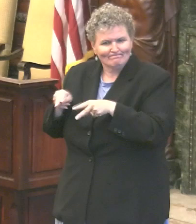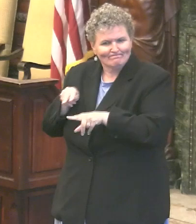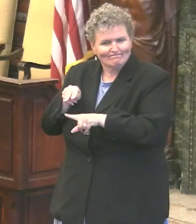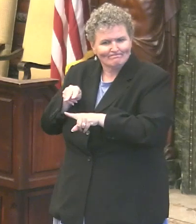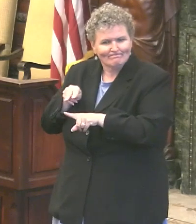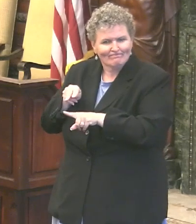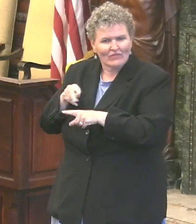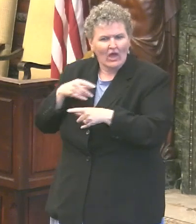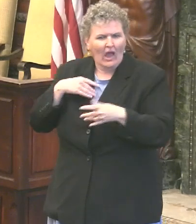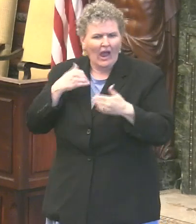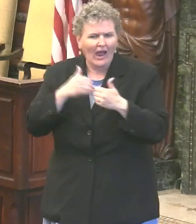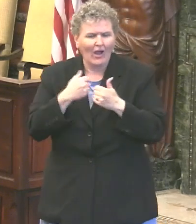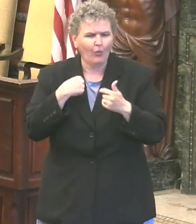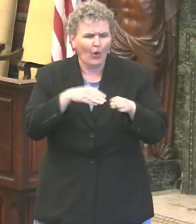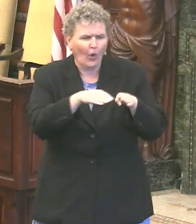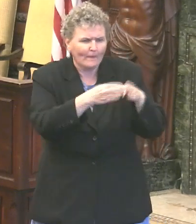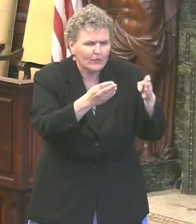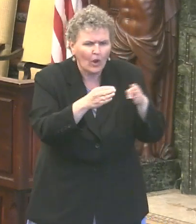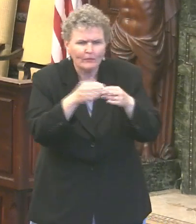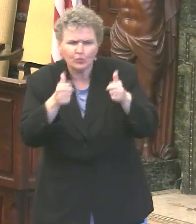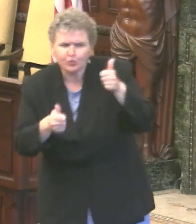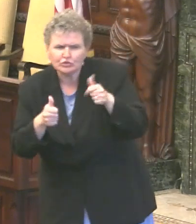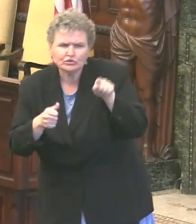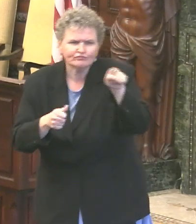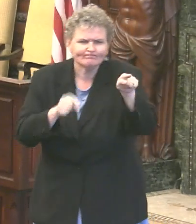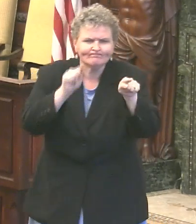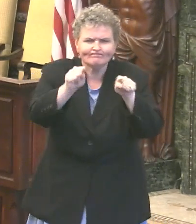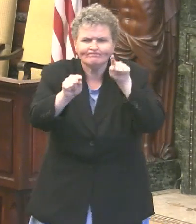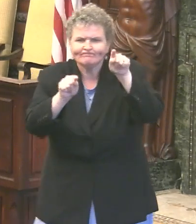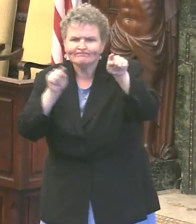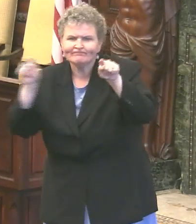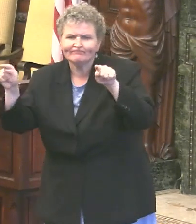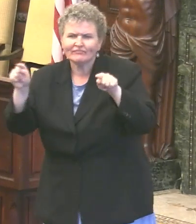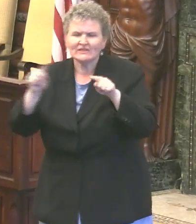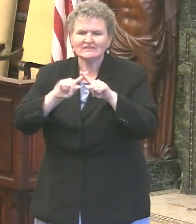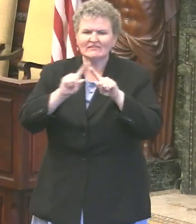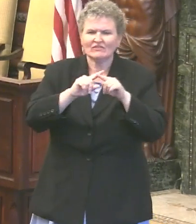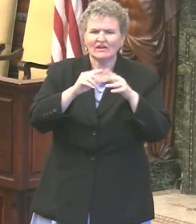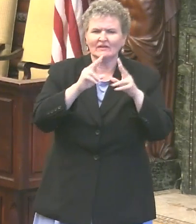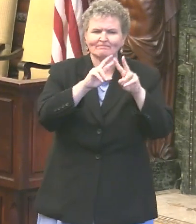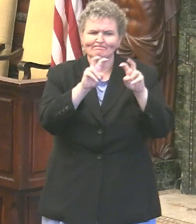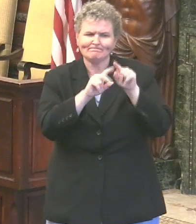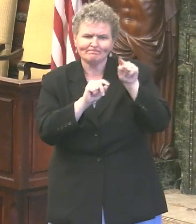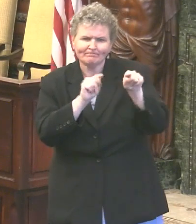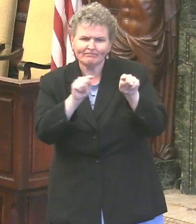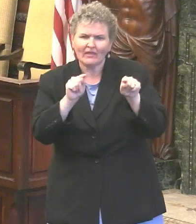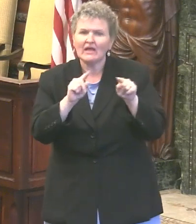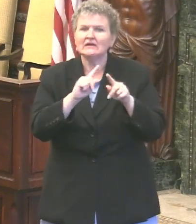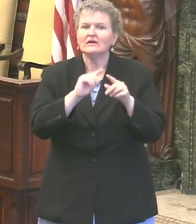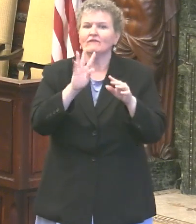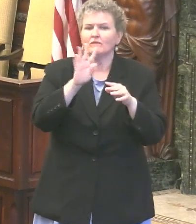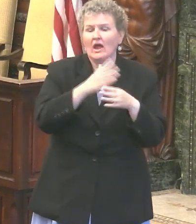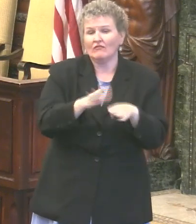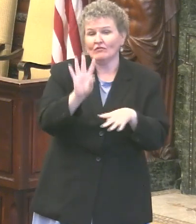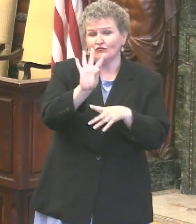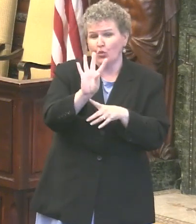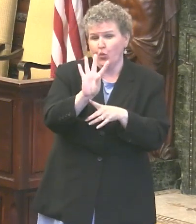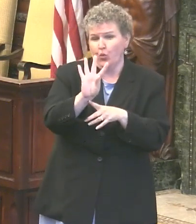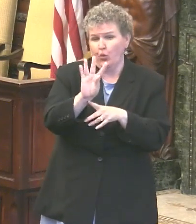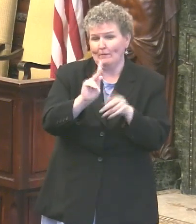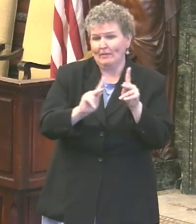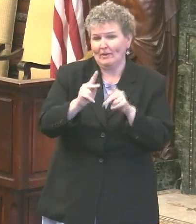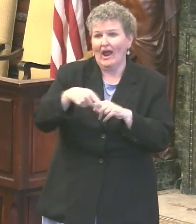risk. But I can tell you we look at a range of factors. Any activity that involves more people has a higher risk than an activity that involves fewer